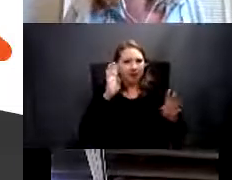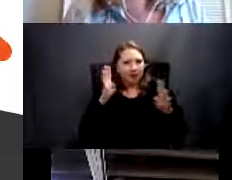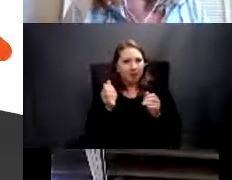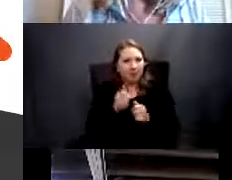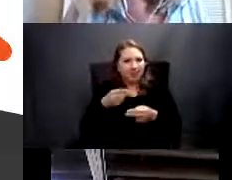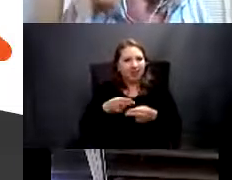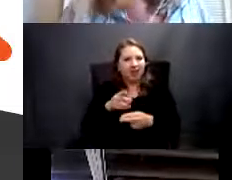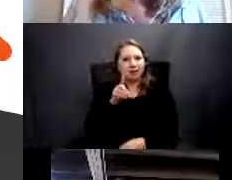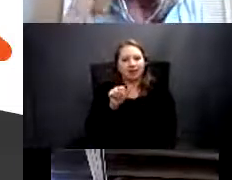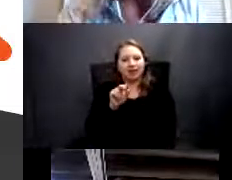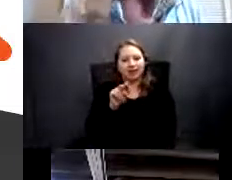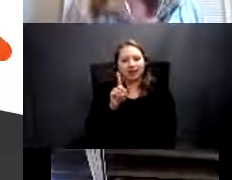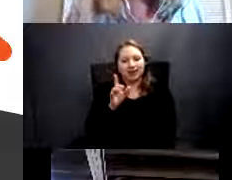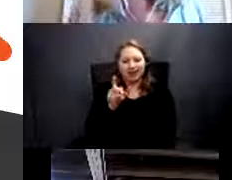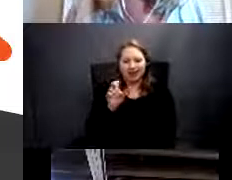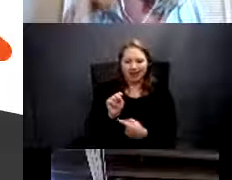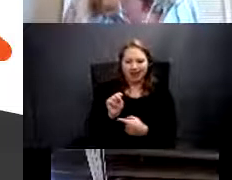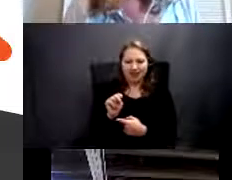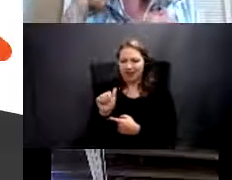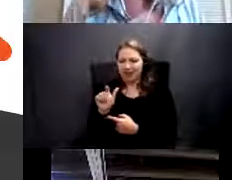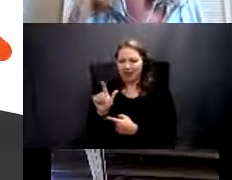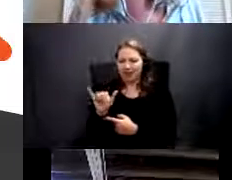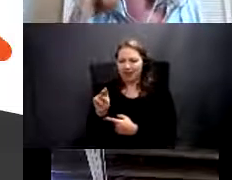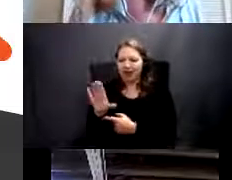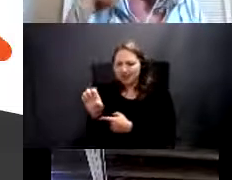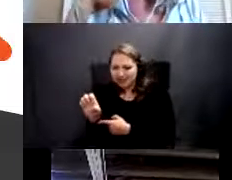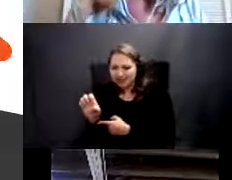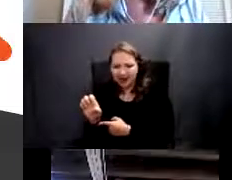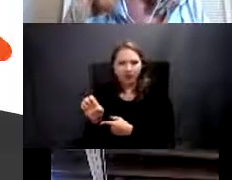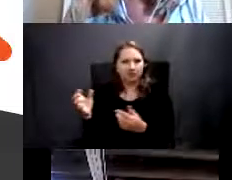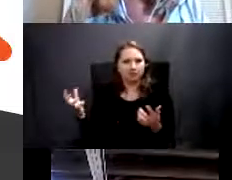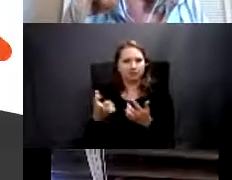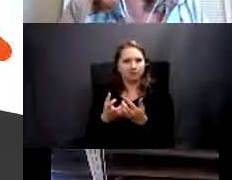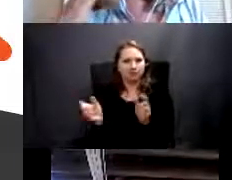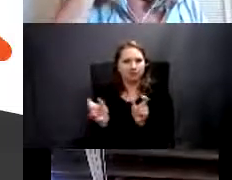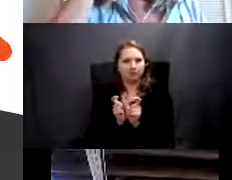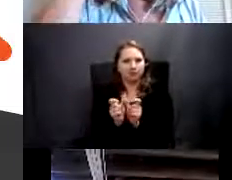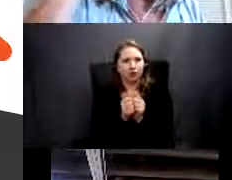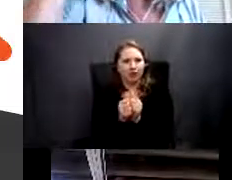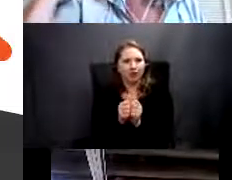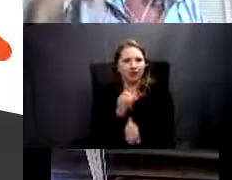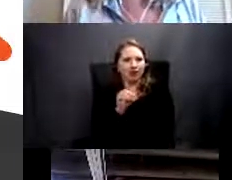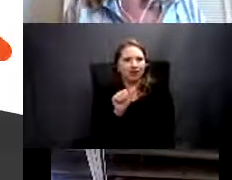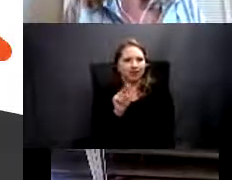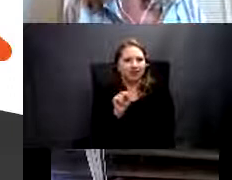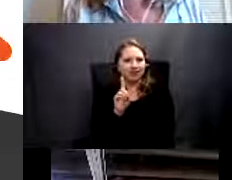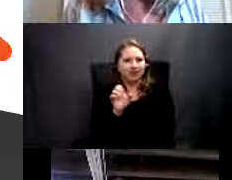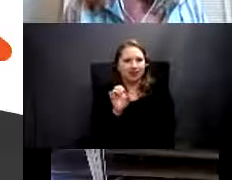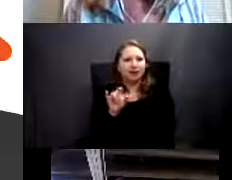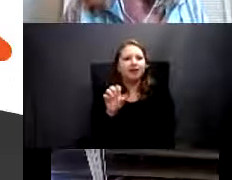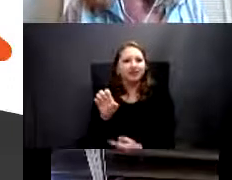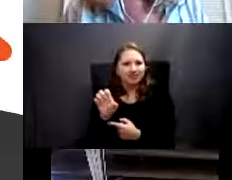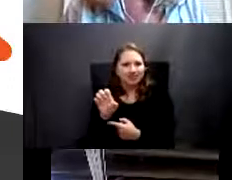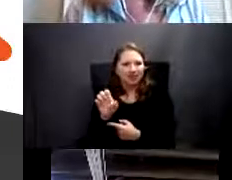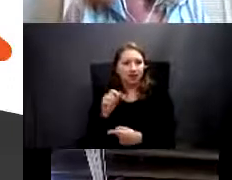a friend of mine is like, just smush it all together. It should be dandelions. And I didn't realize it at the time, but that was one of the best